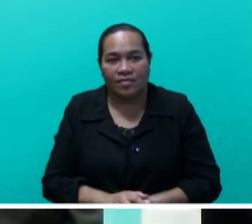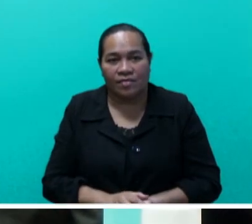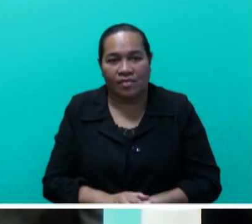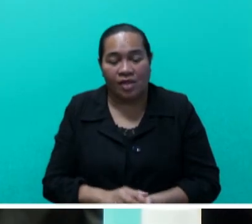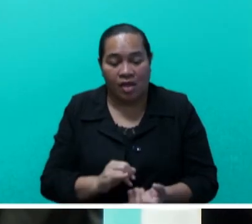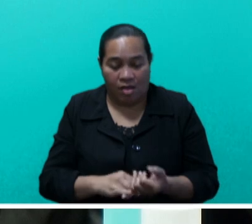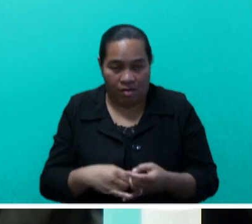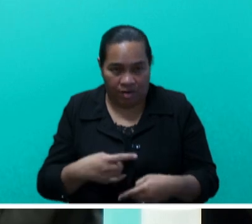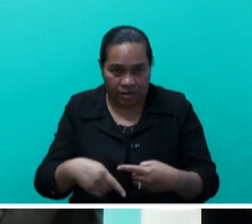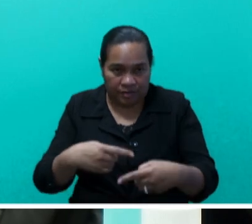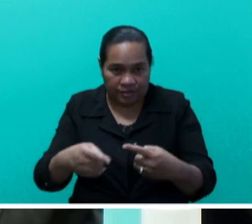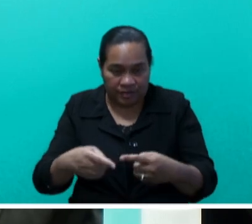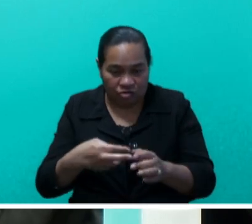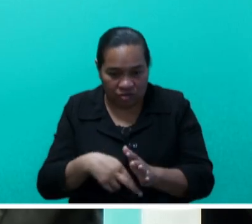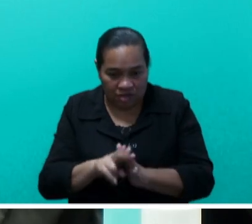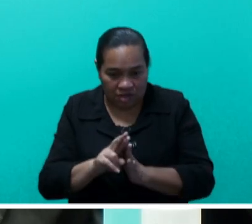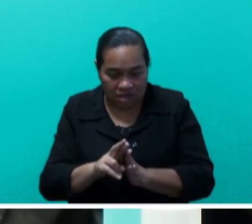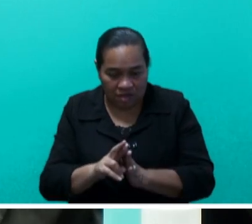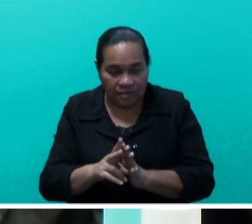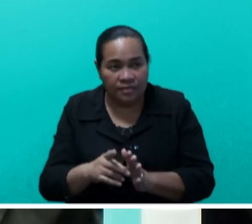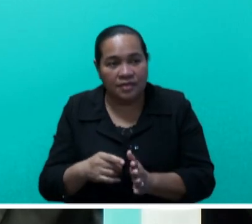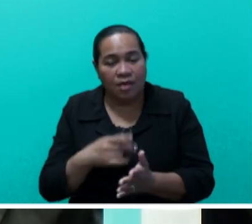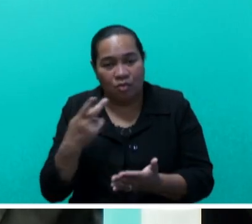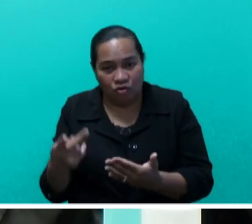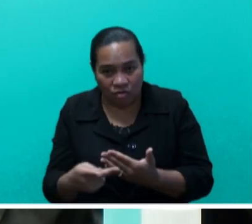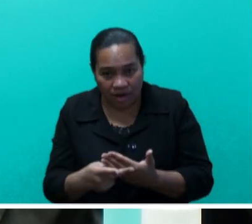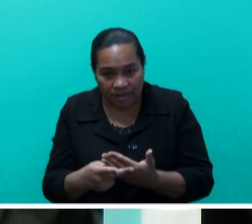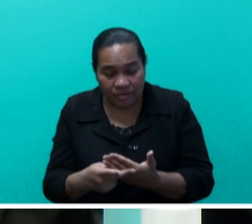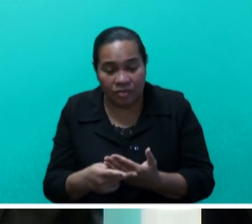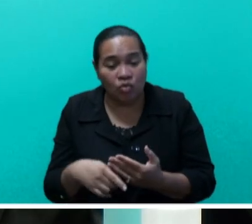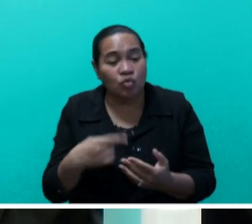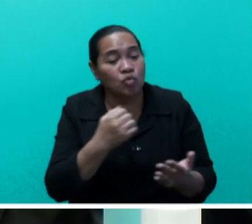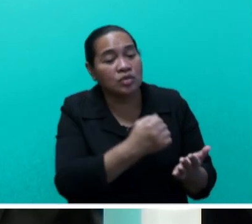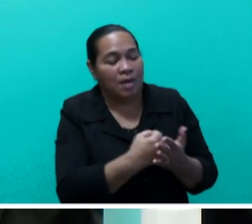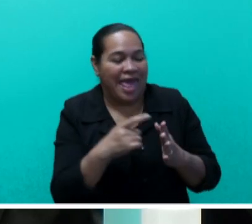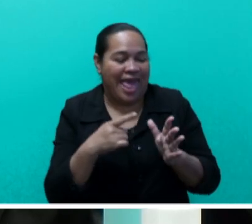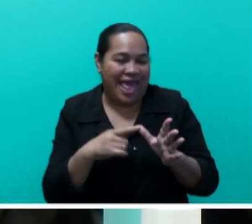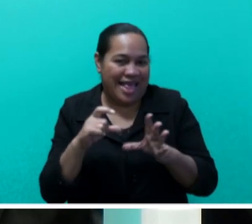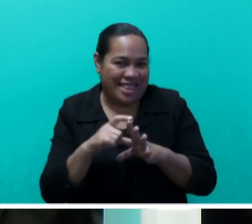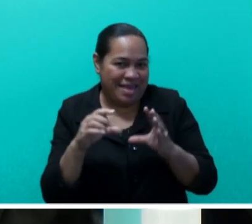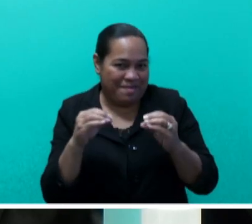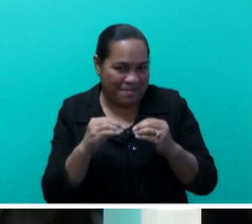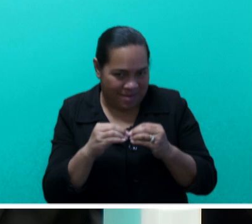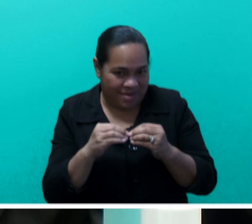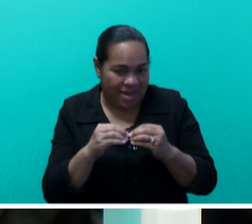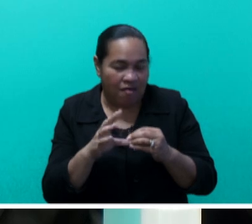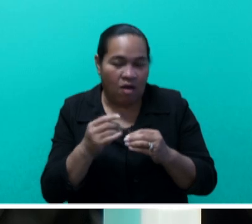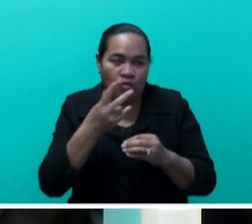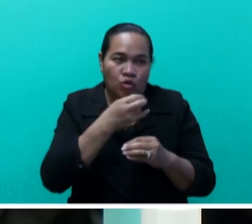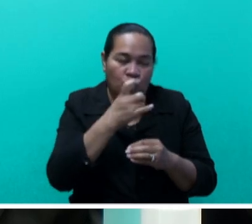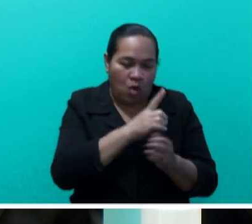Sustainable and Resilient Recovery Program was supported by ADB from 2021